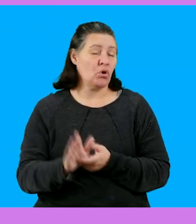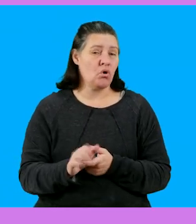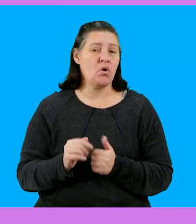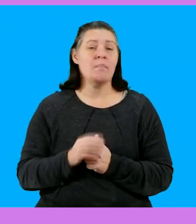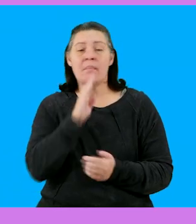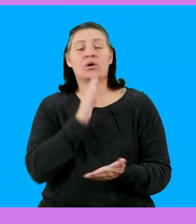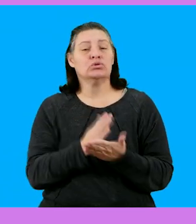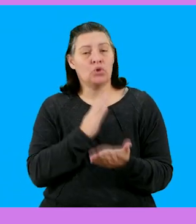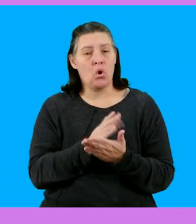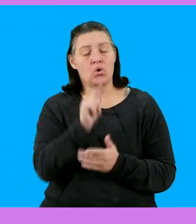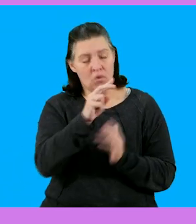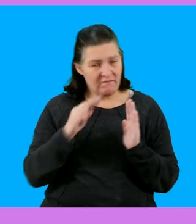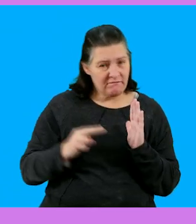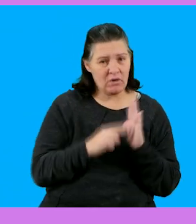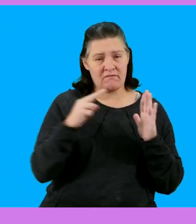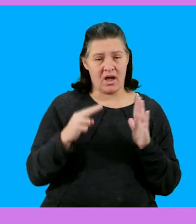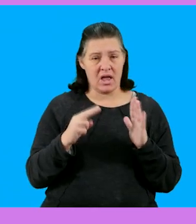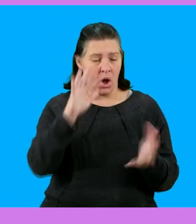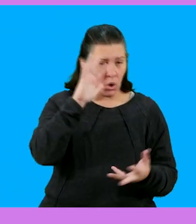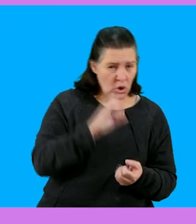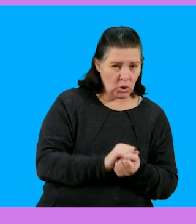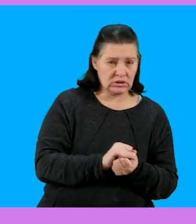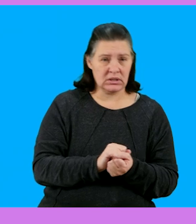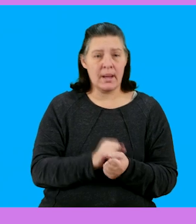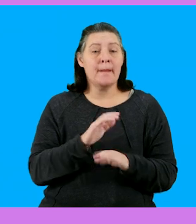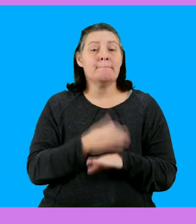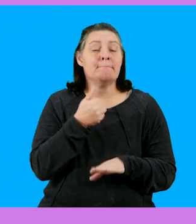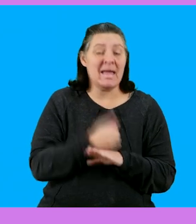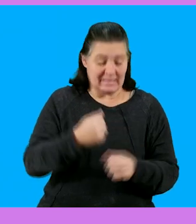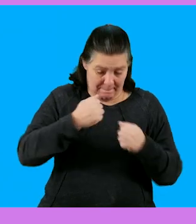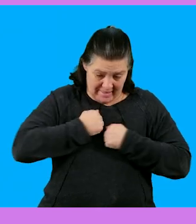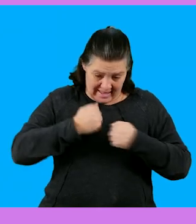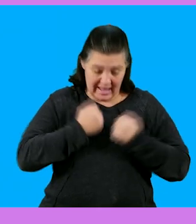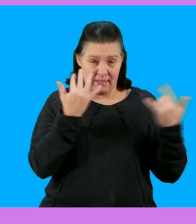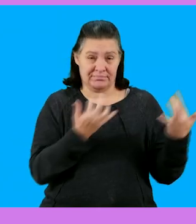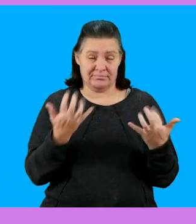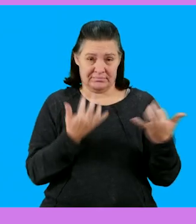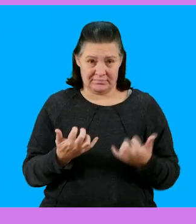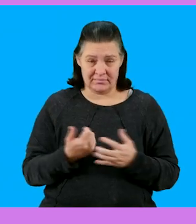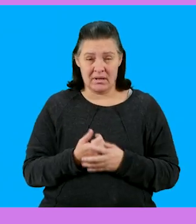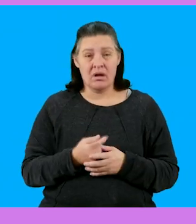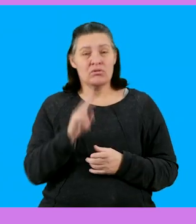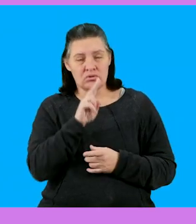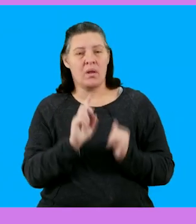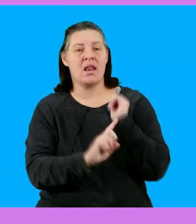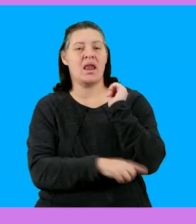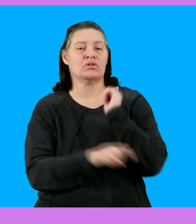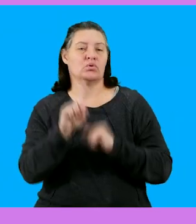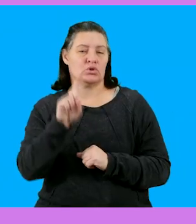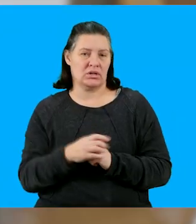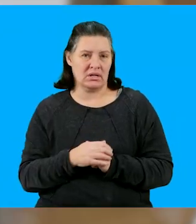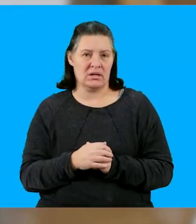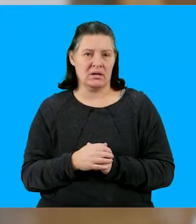that ensure that you verify, that you conclude based on your calculation. As you've noticed now with the last